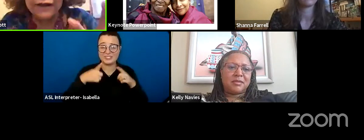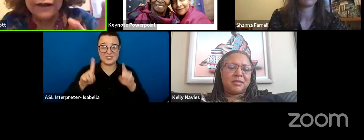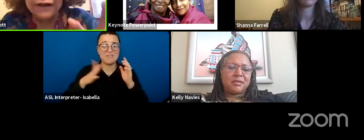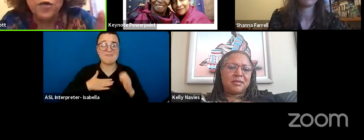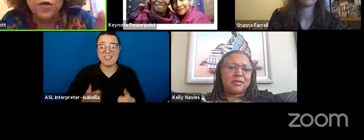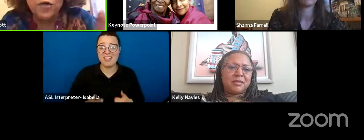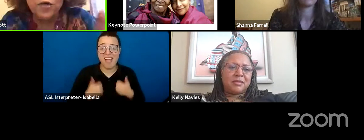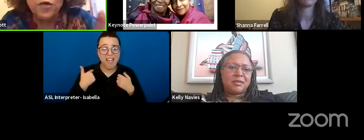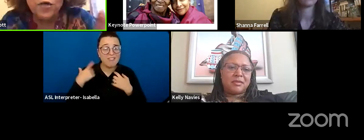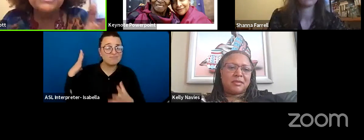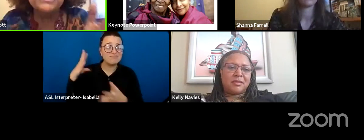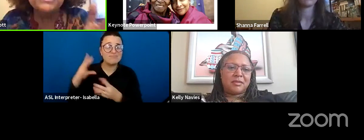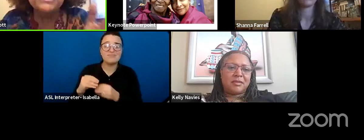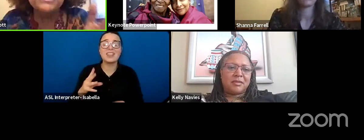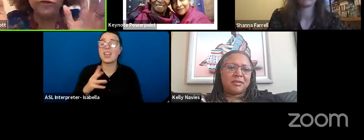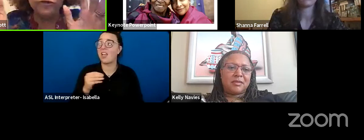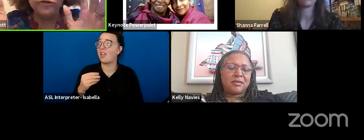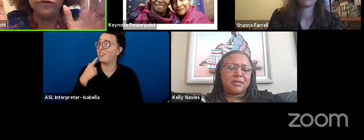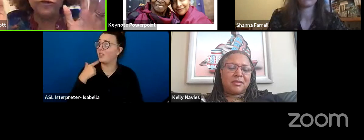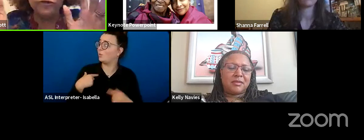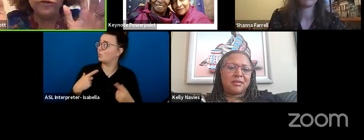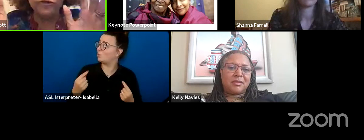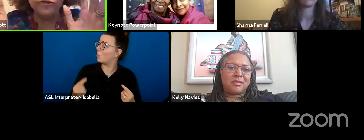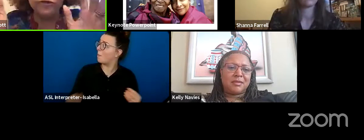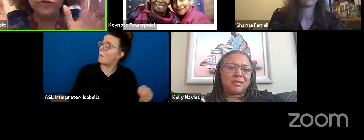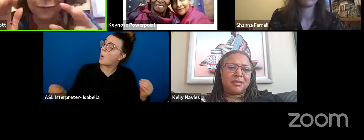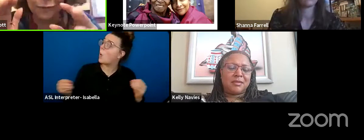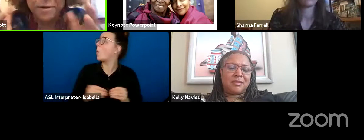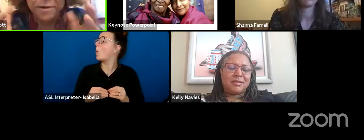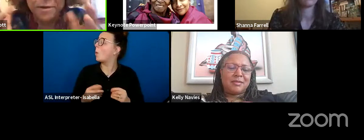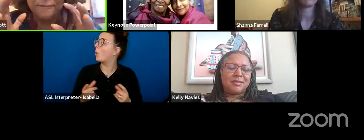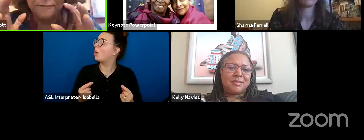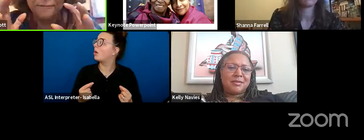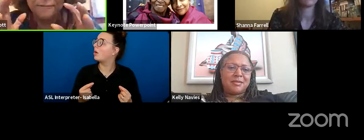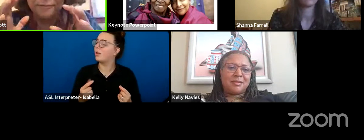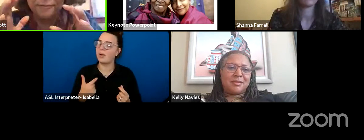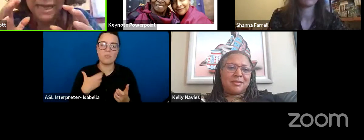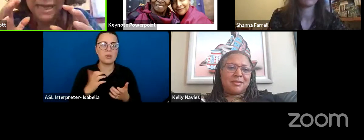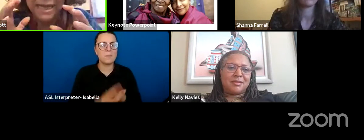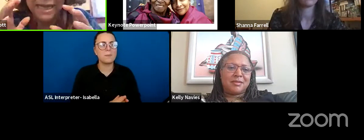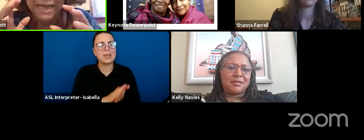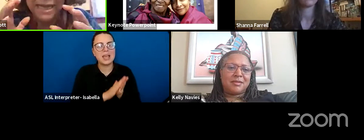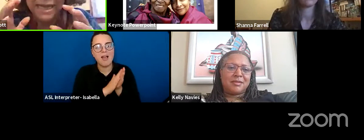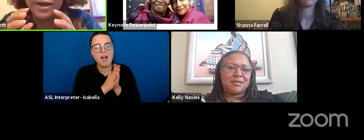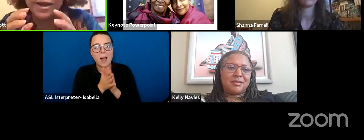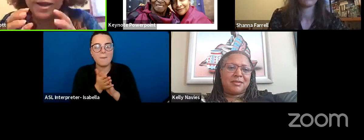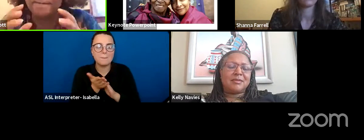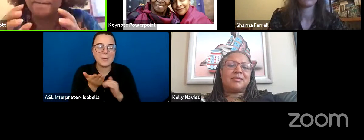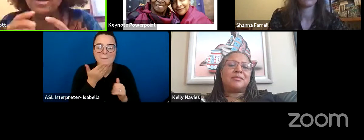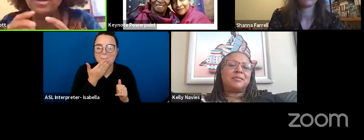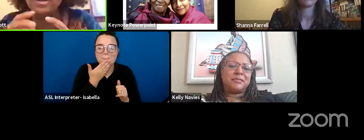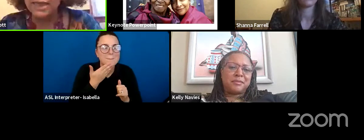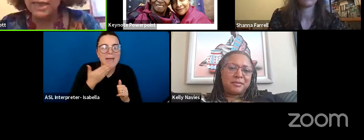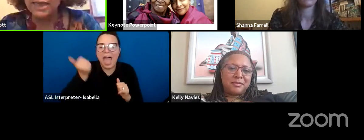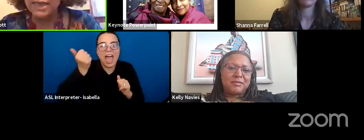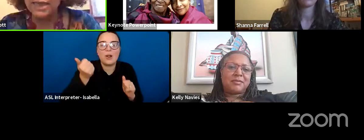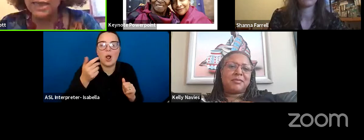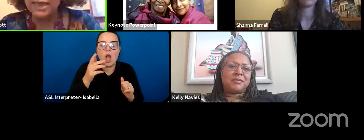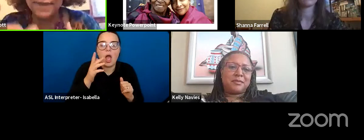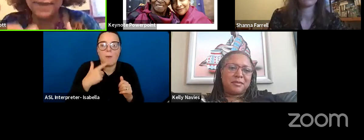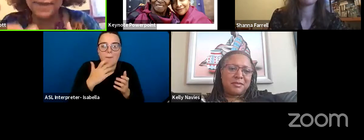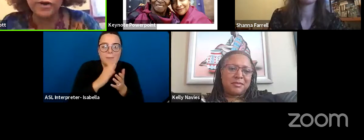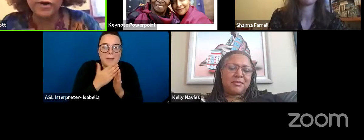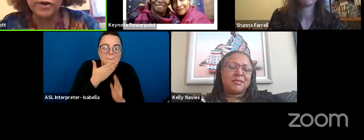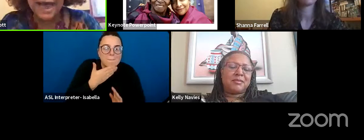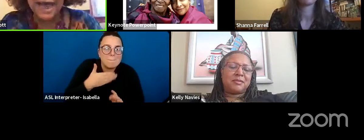And actually what I think I want to do more is just become even better, a better beater. And